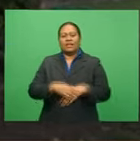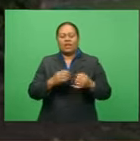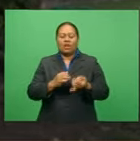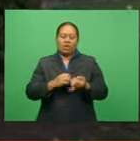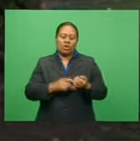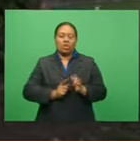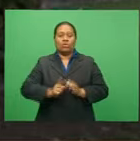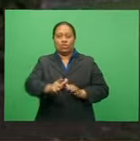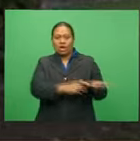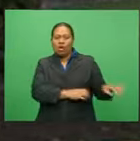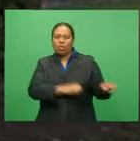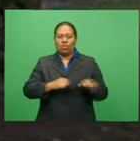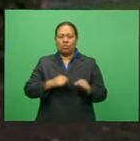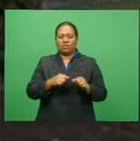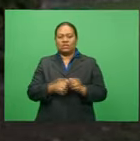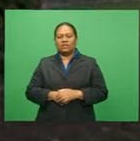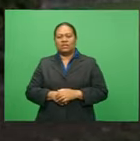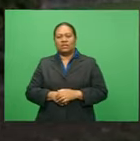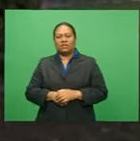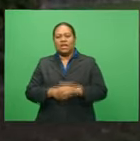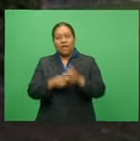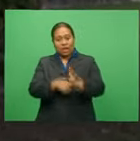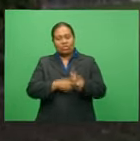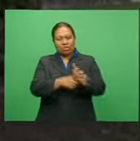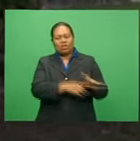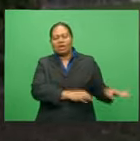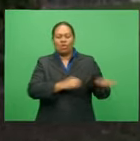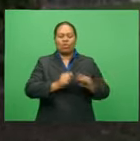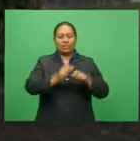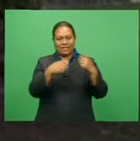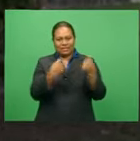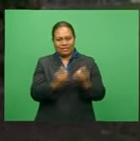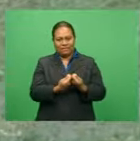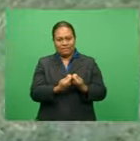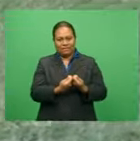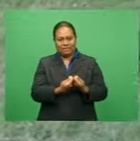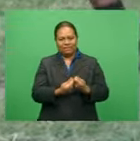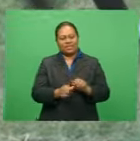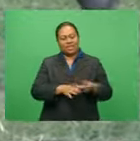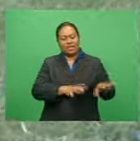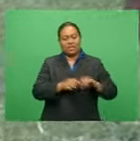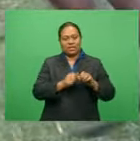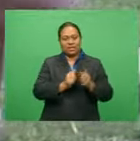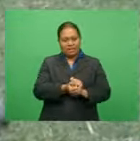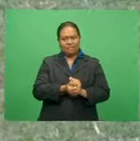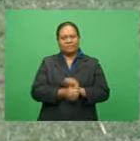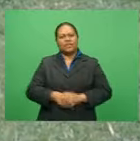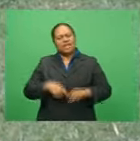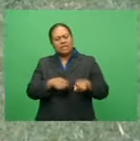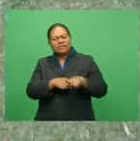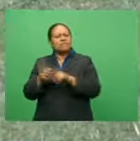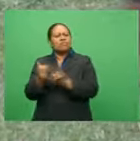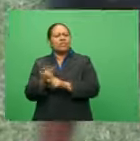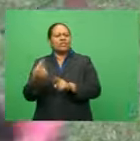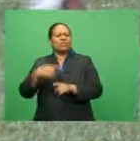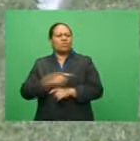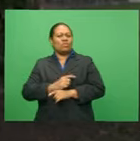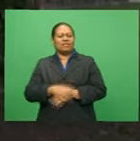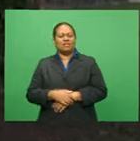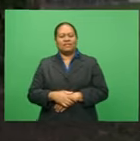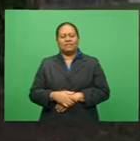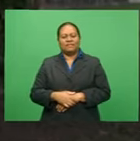host that one, and that game really means for us to win that game, to make a 3 points first,